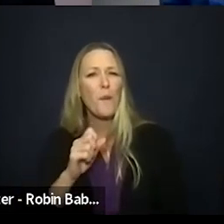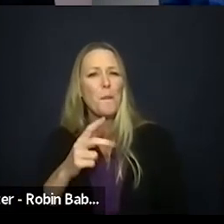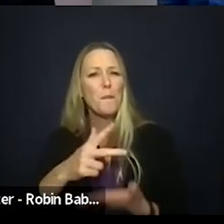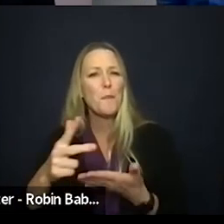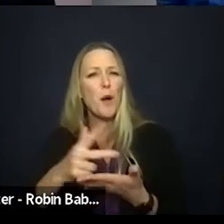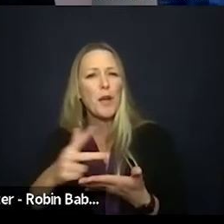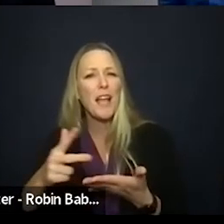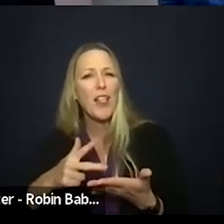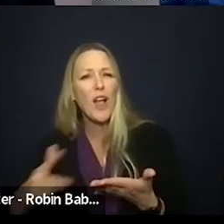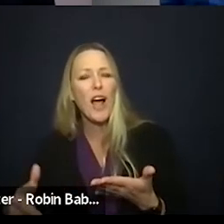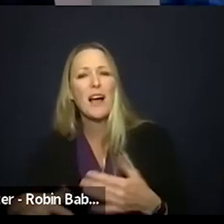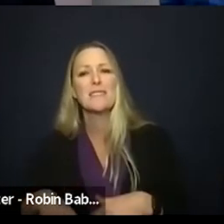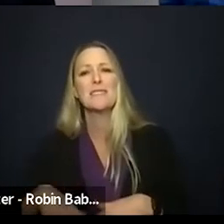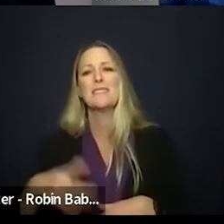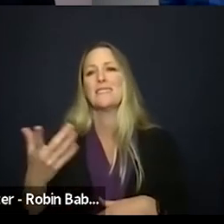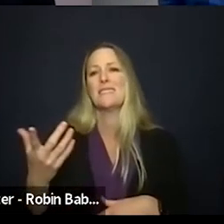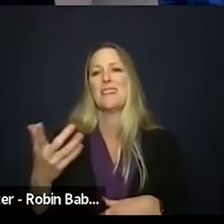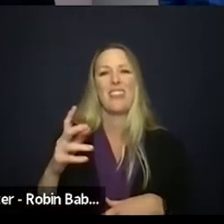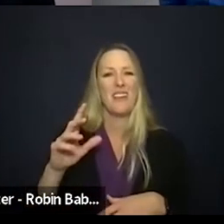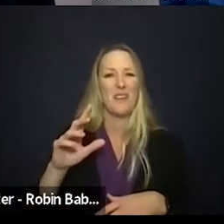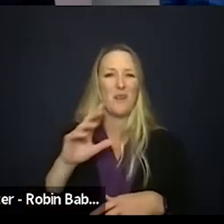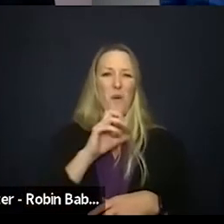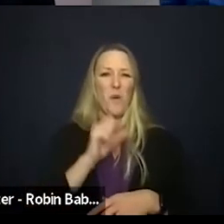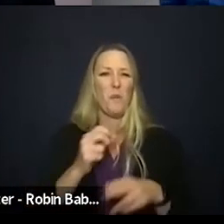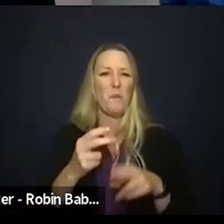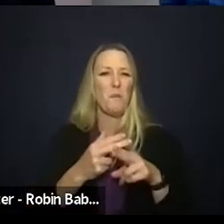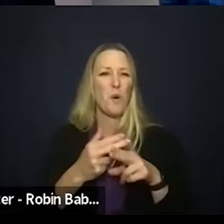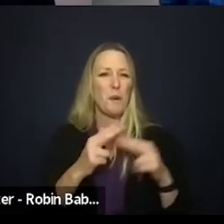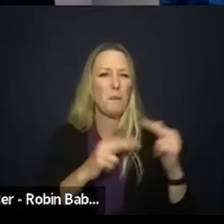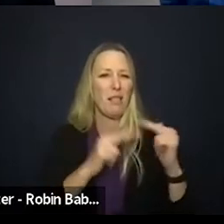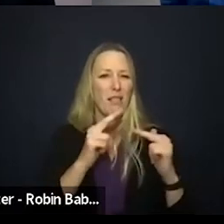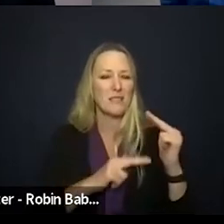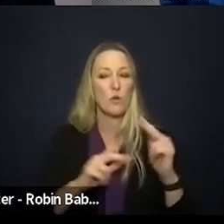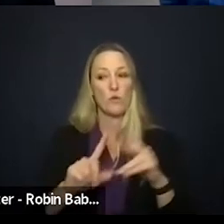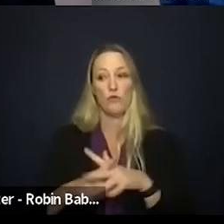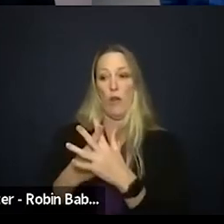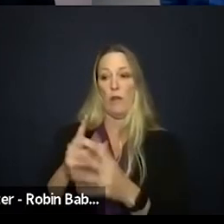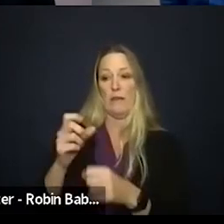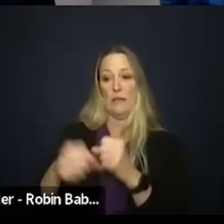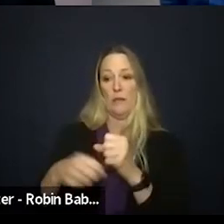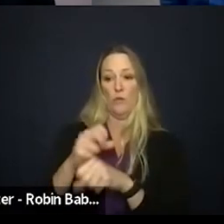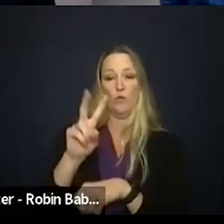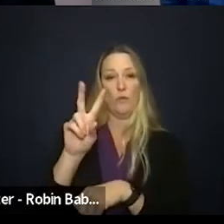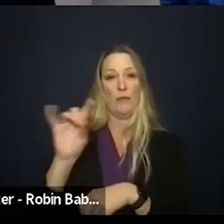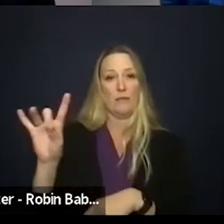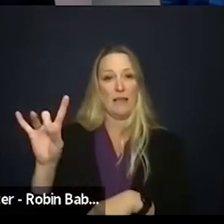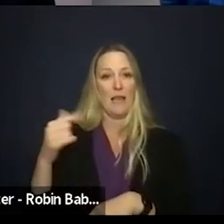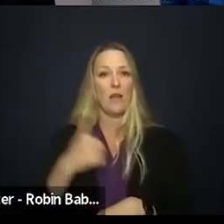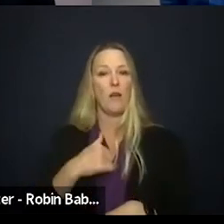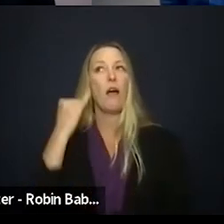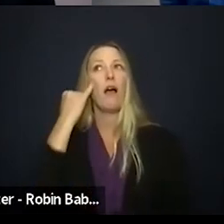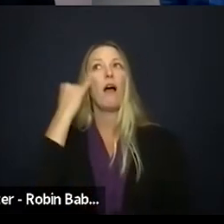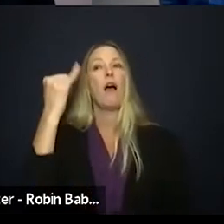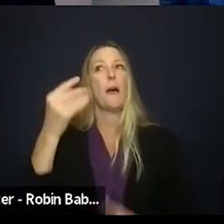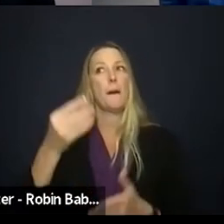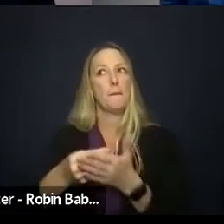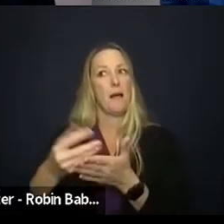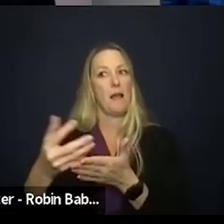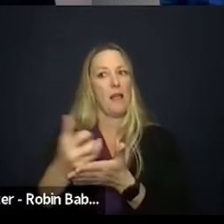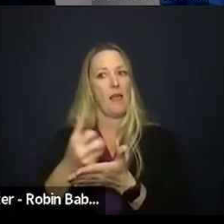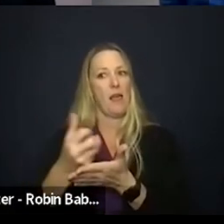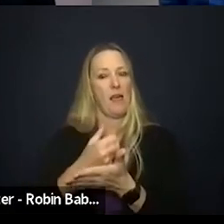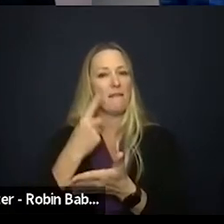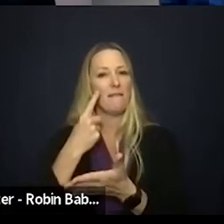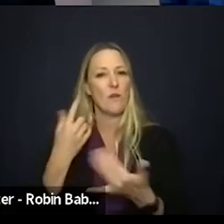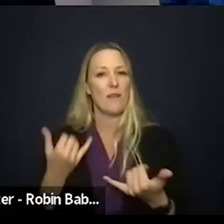those original those original portables and so starting in 2008 we had that idea to fundraise for our current facility